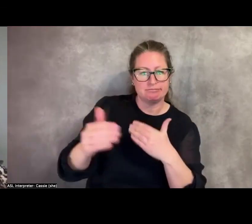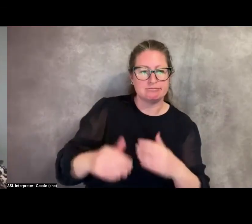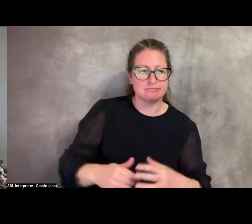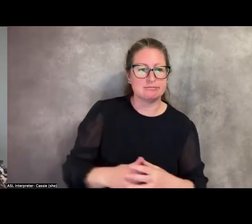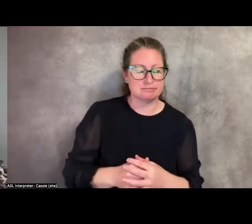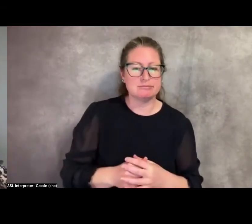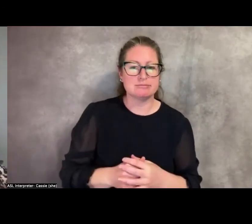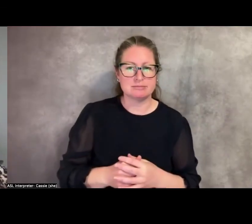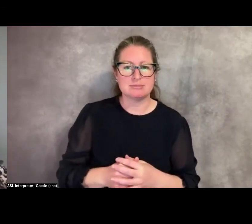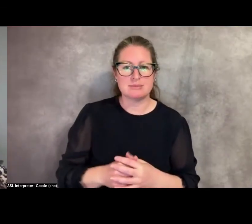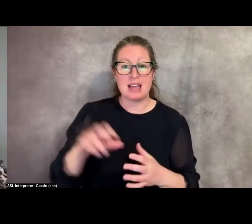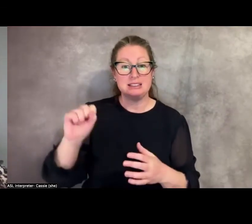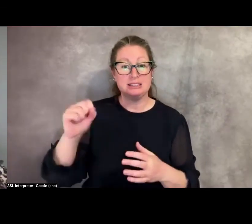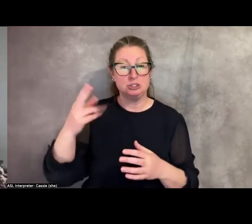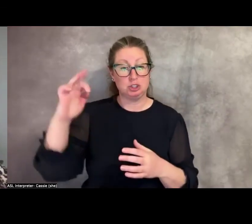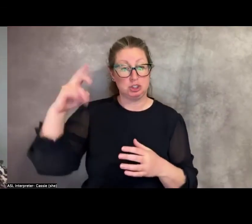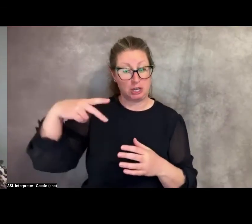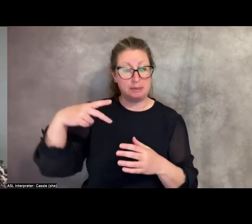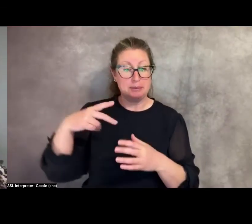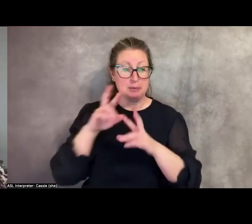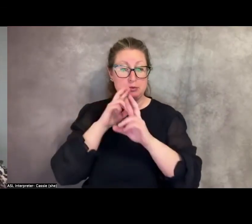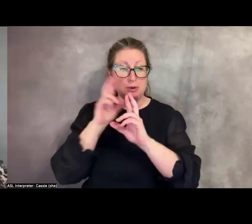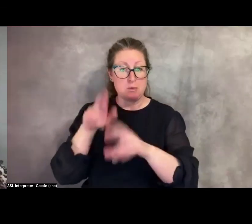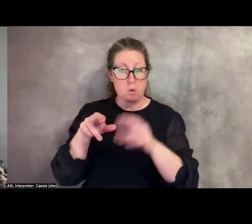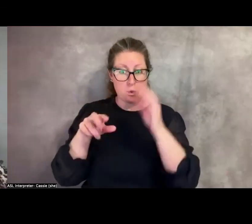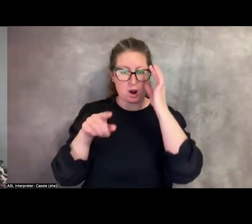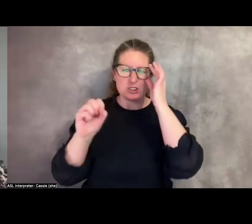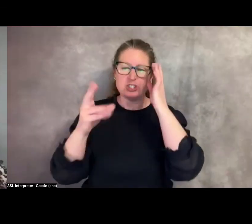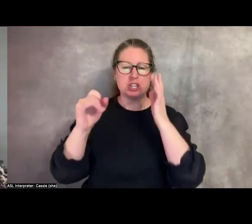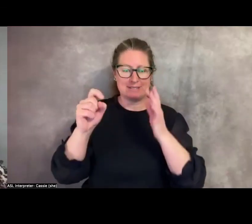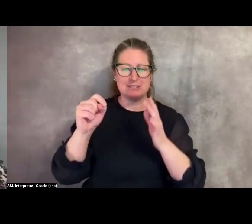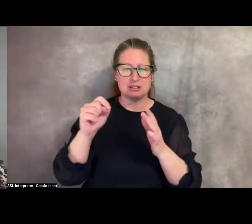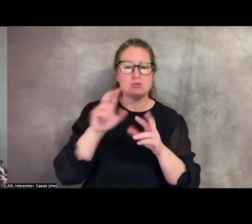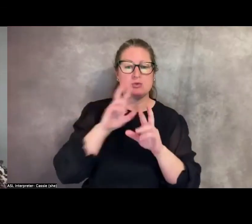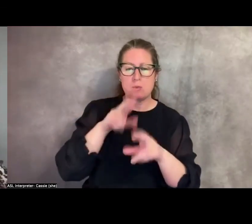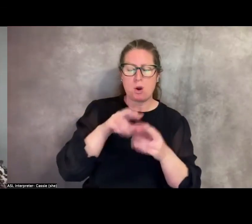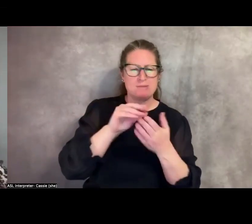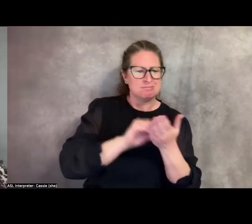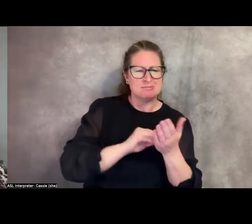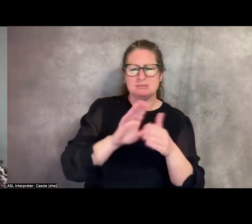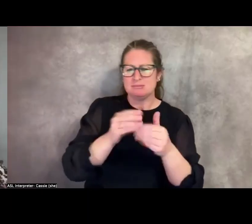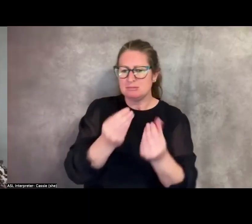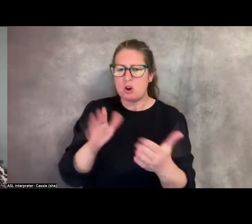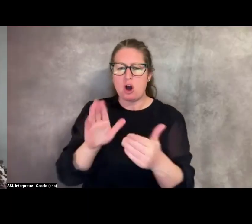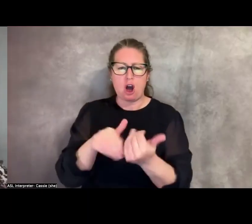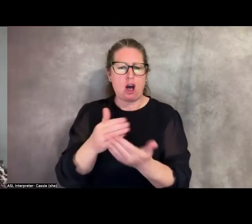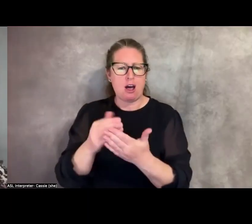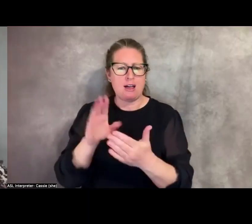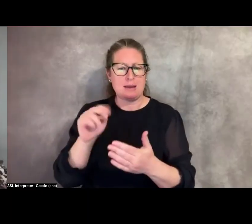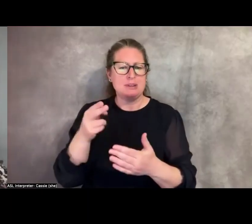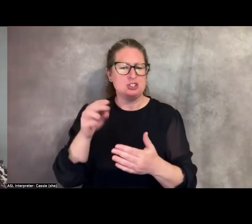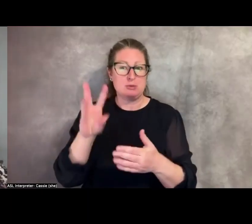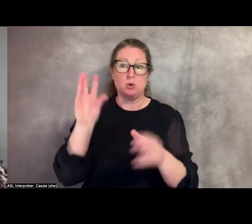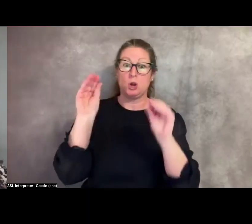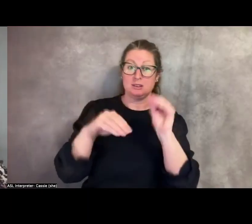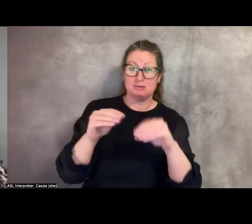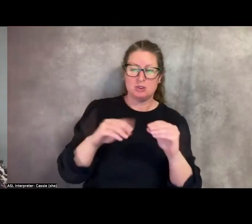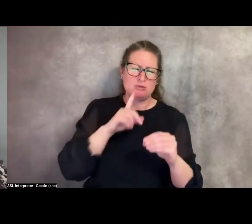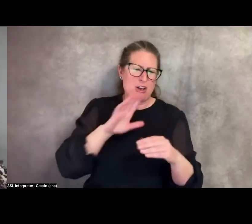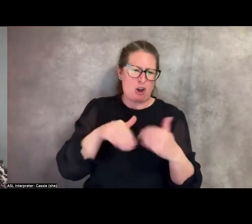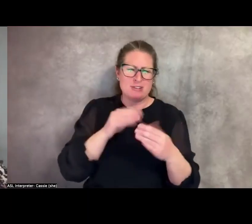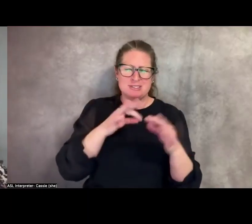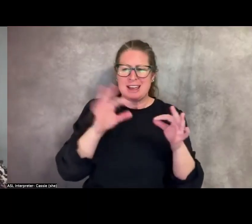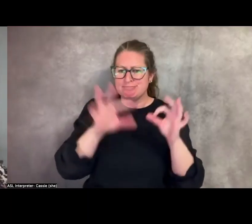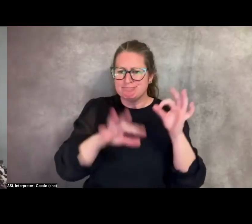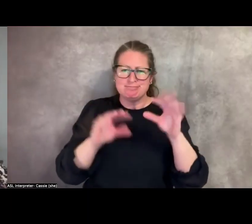shift report, and including all of the MHW, all staff in shift report, very important as well. That was like a key component